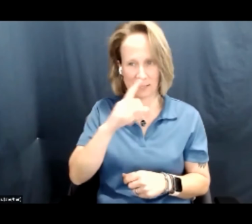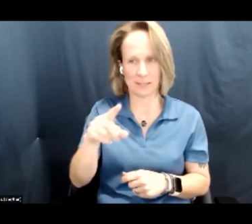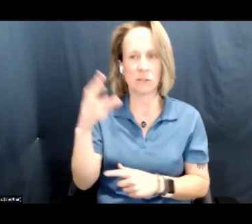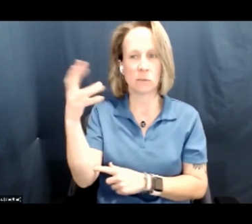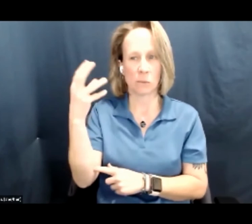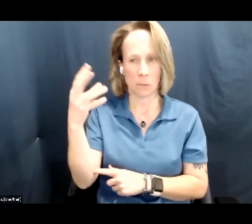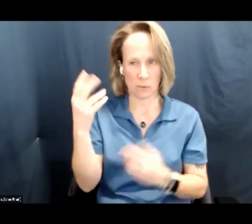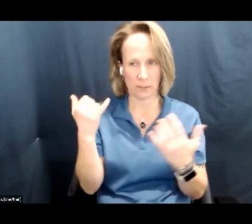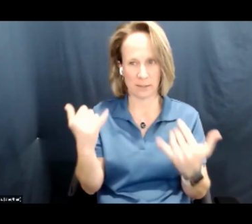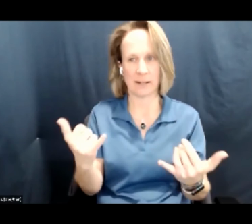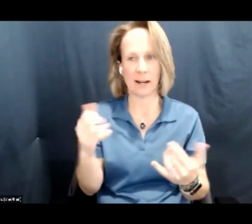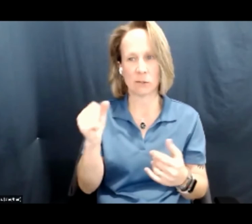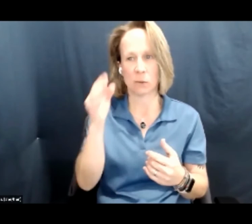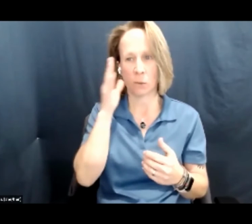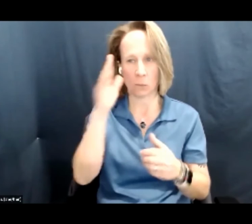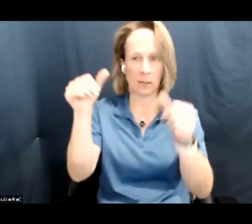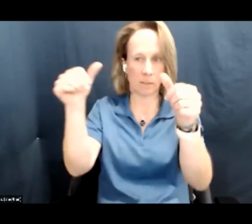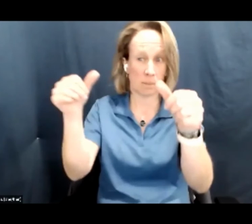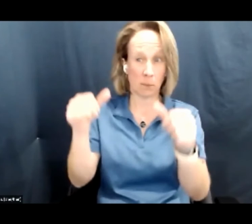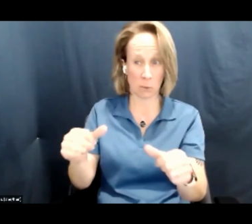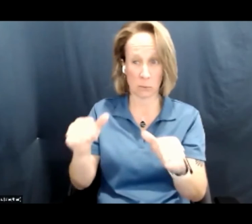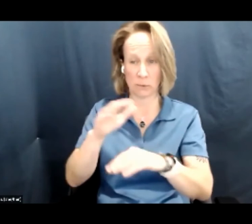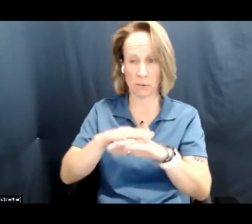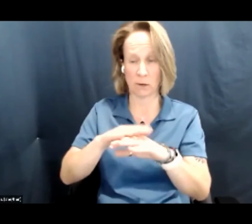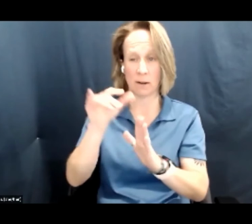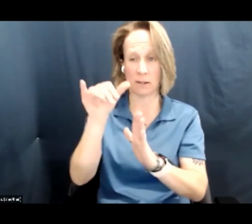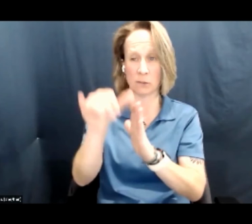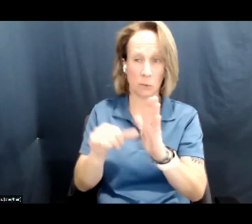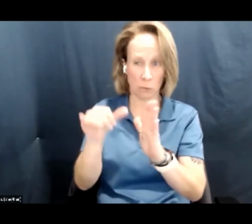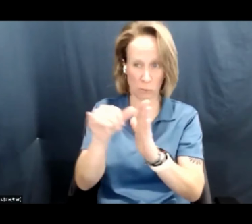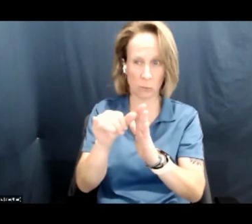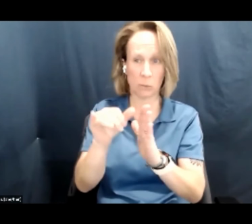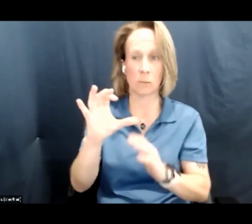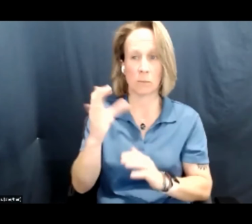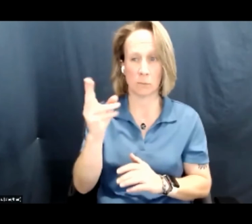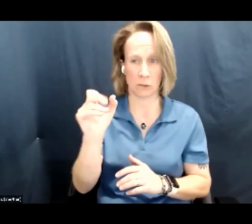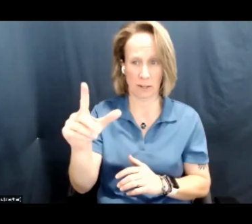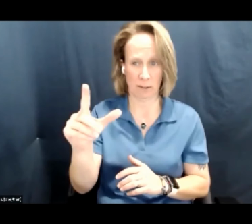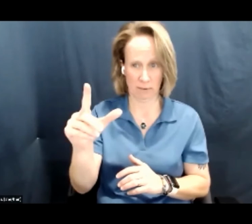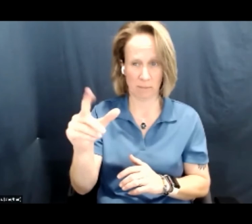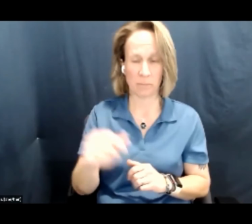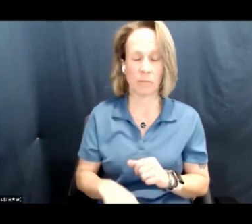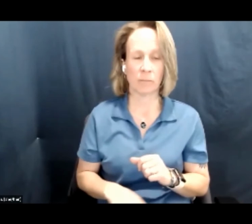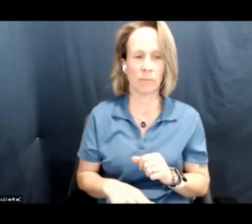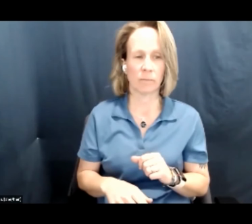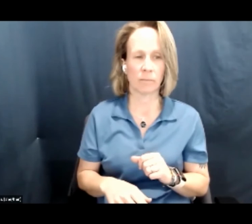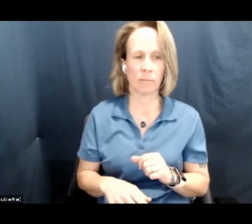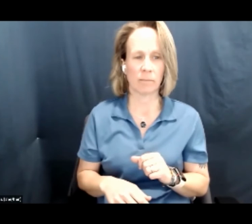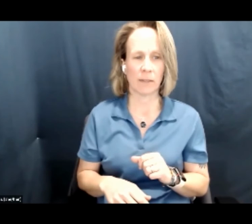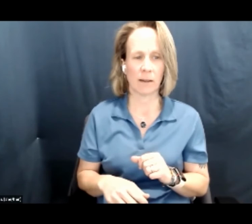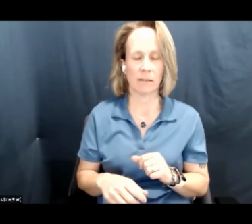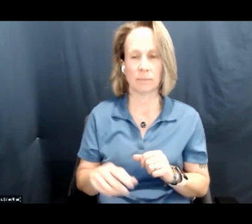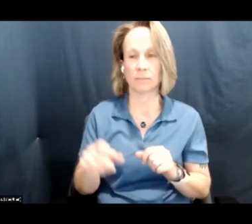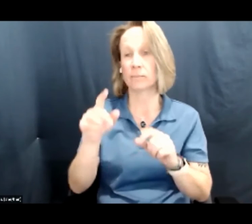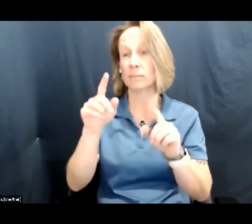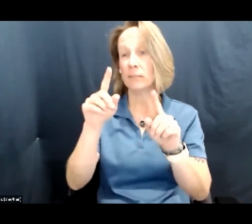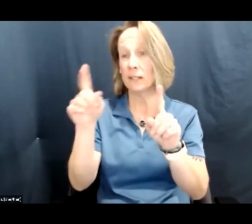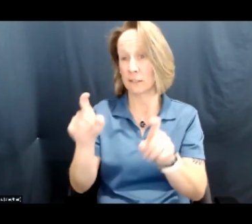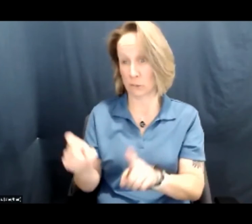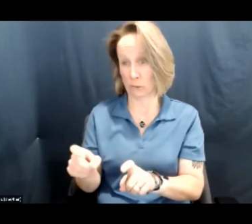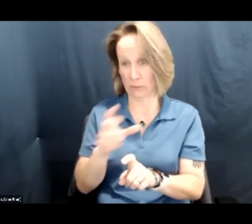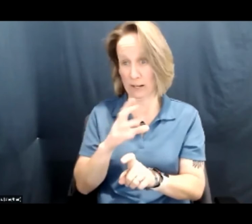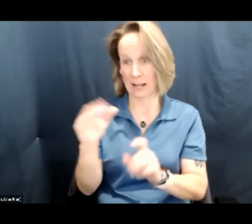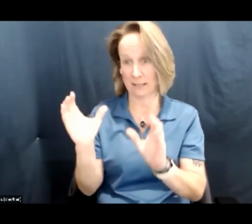we will be posting it to our YouTube video, our YouTube channel. The survey and the certificate won't